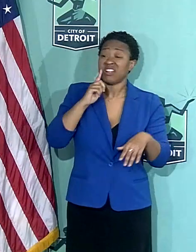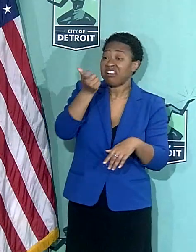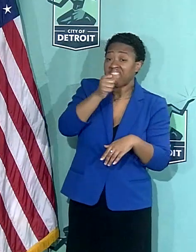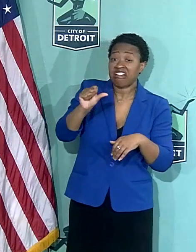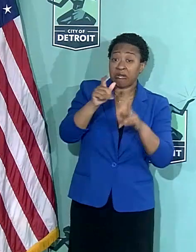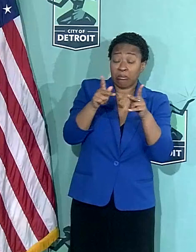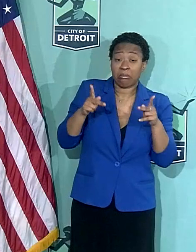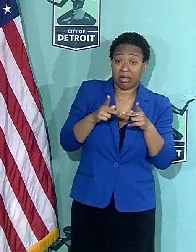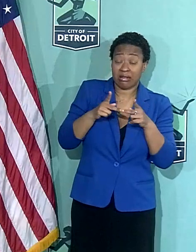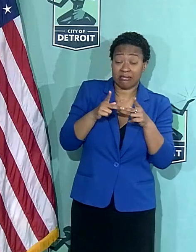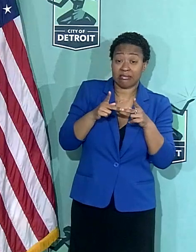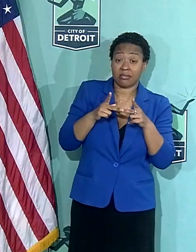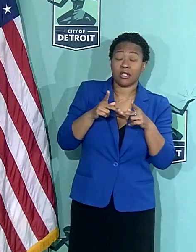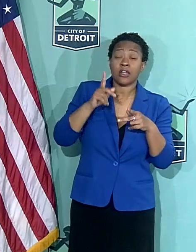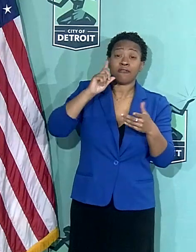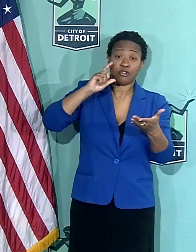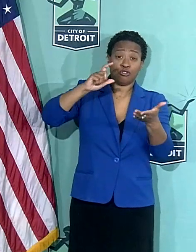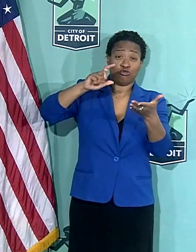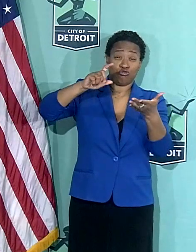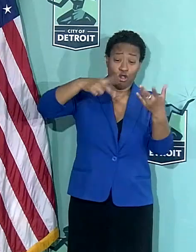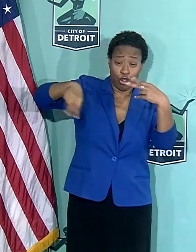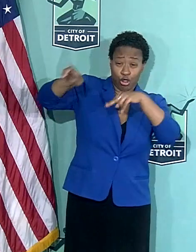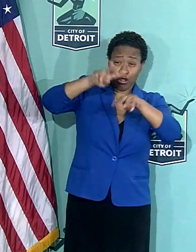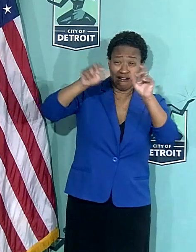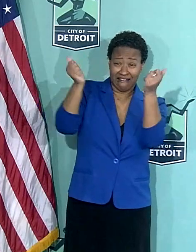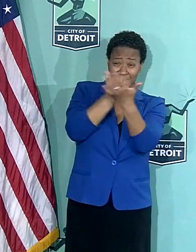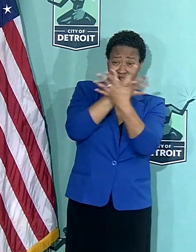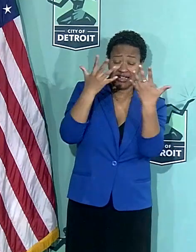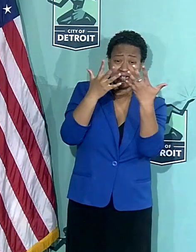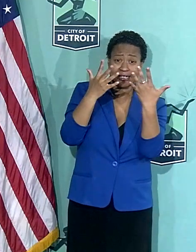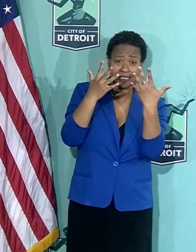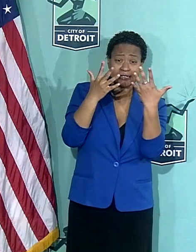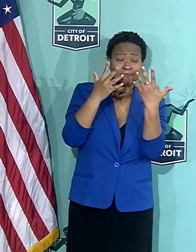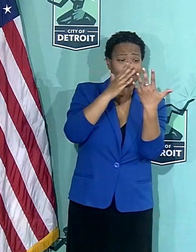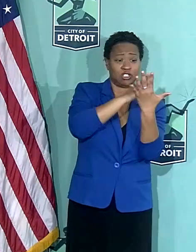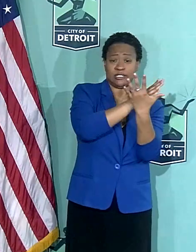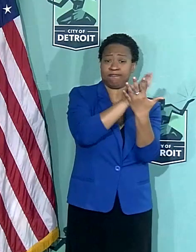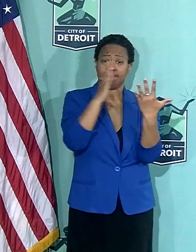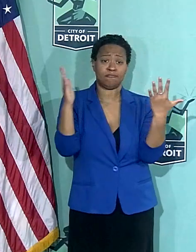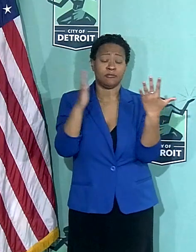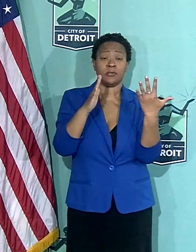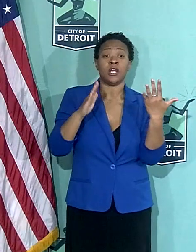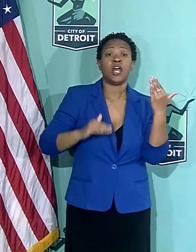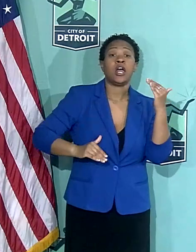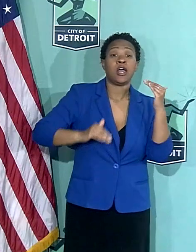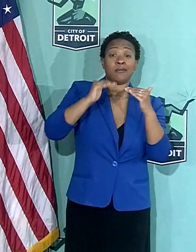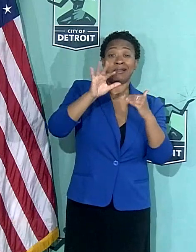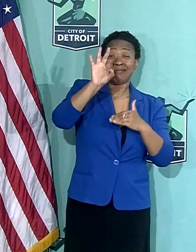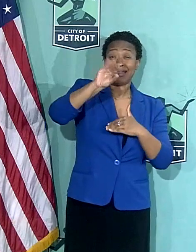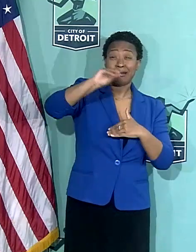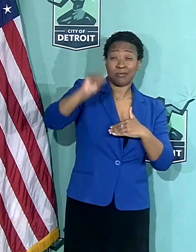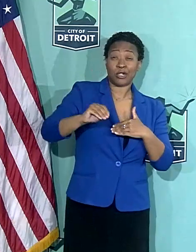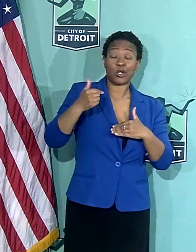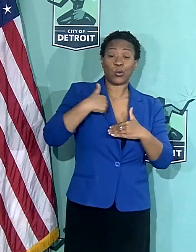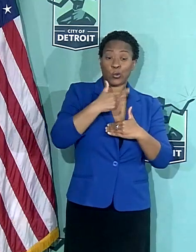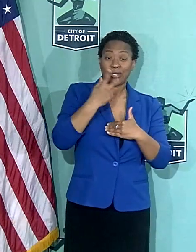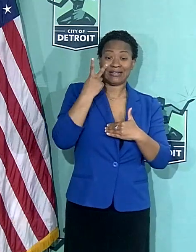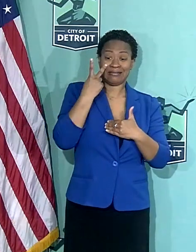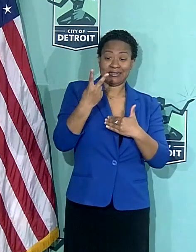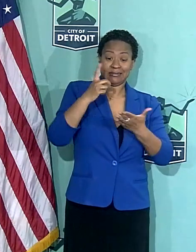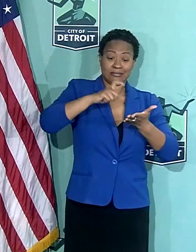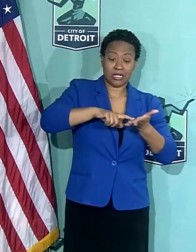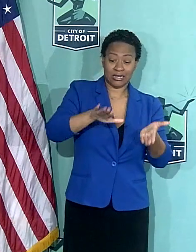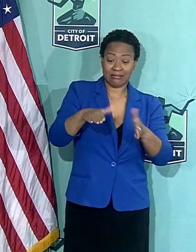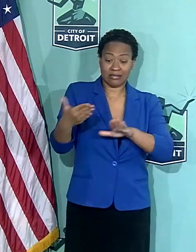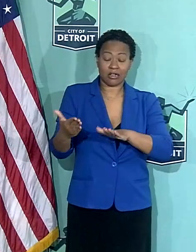at what's happening now, upwards of 90% of the people we have been losing in the last couple of weeks have been over